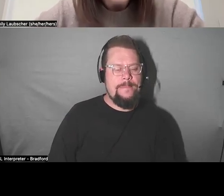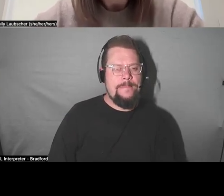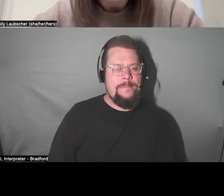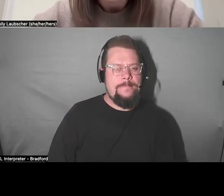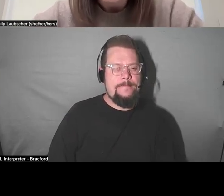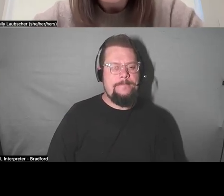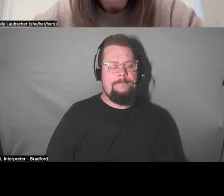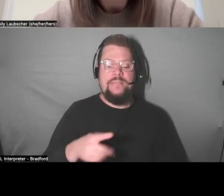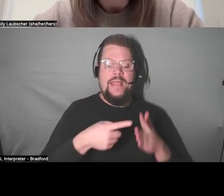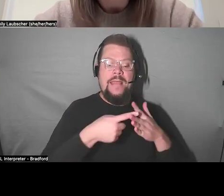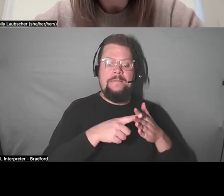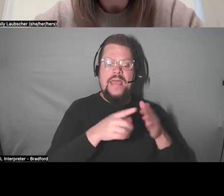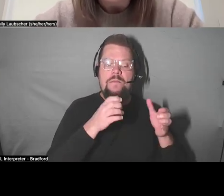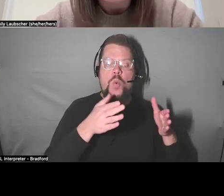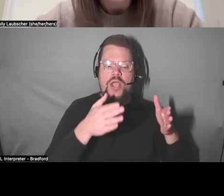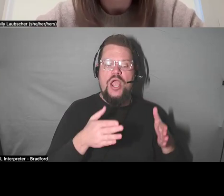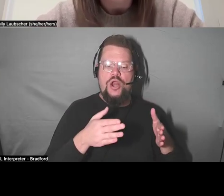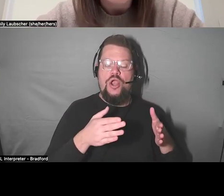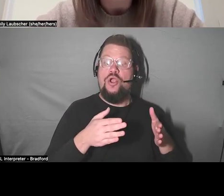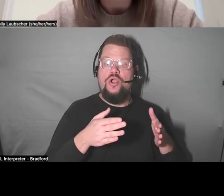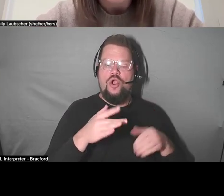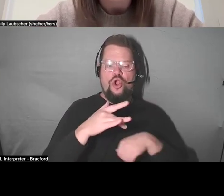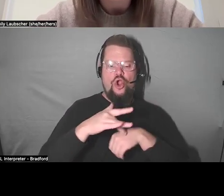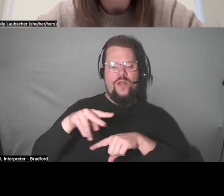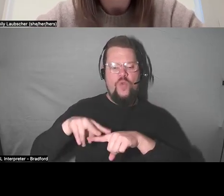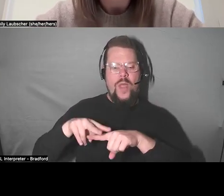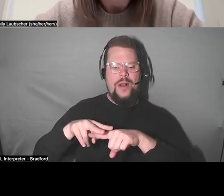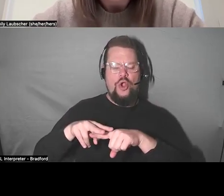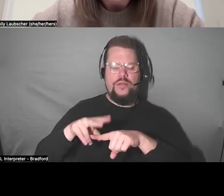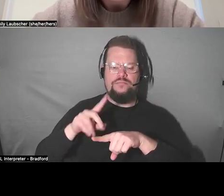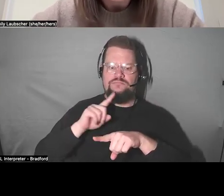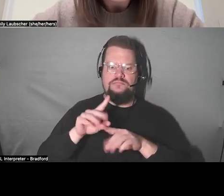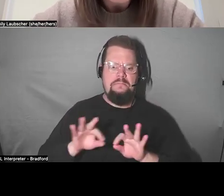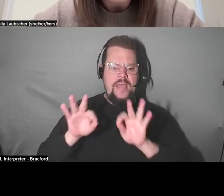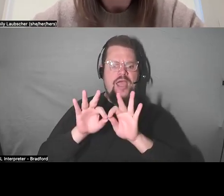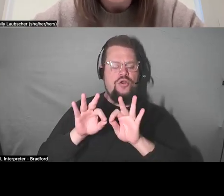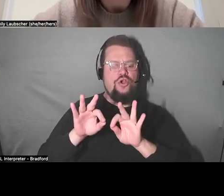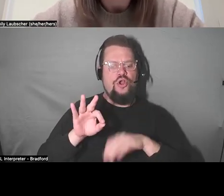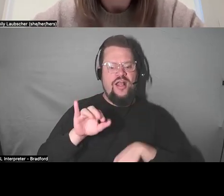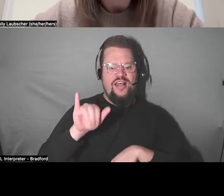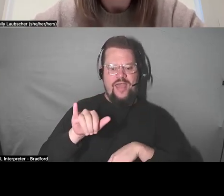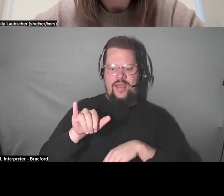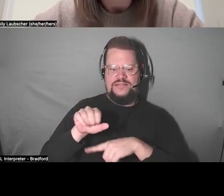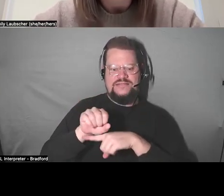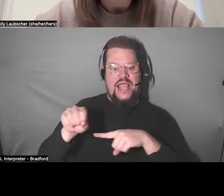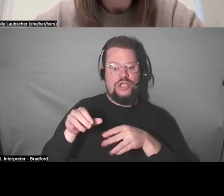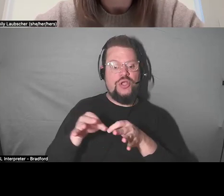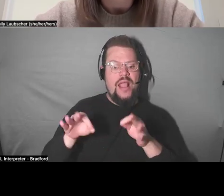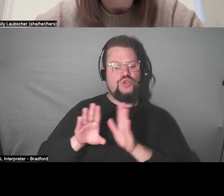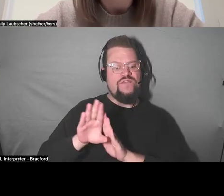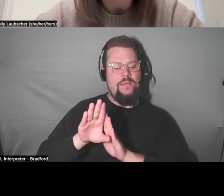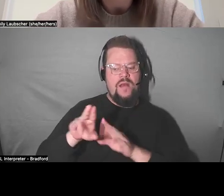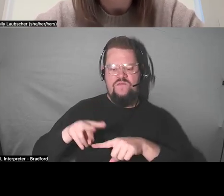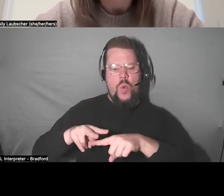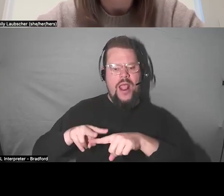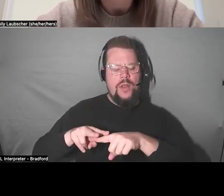For beginning communicators, early vocabulary really matters. At this stage of language development, vocabulary